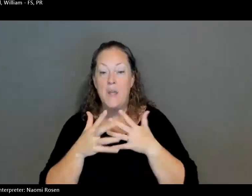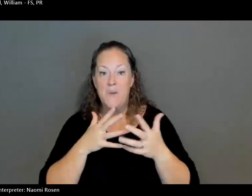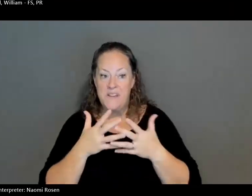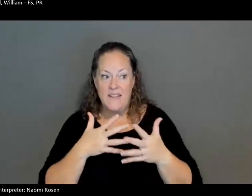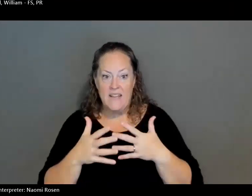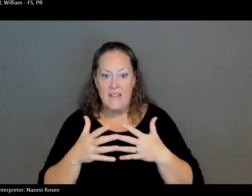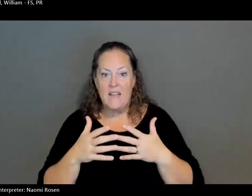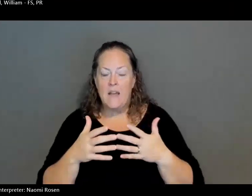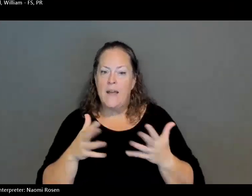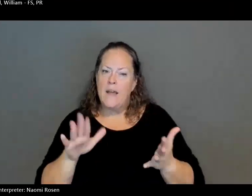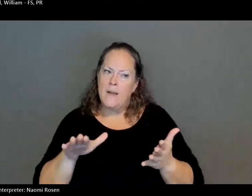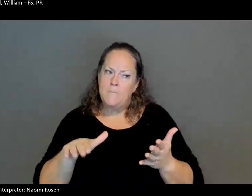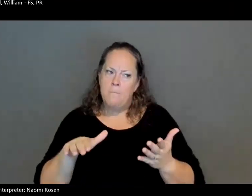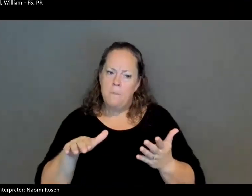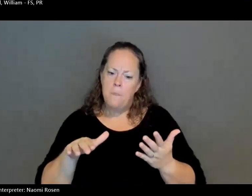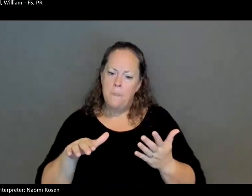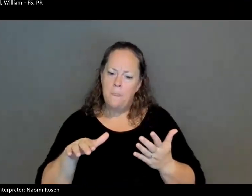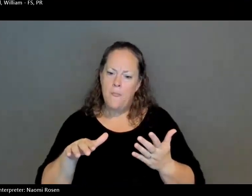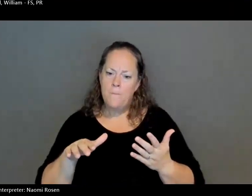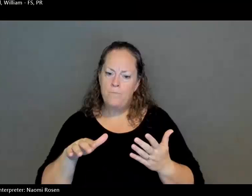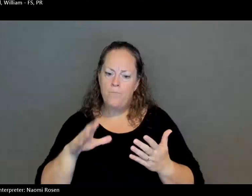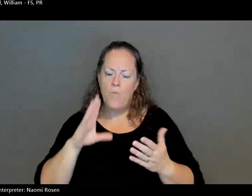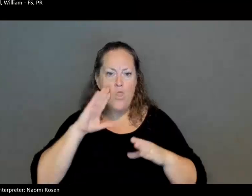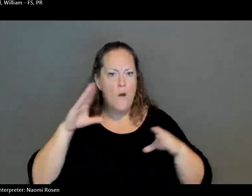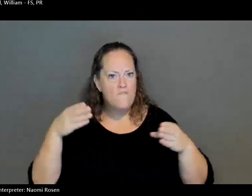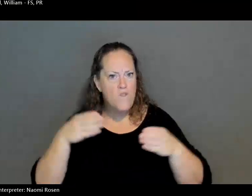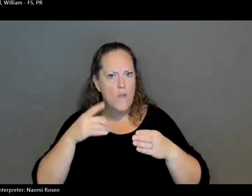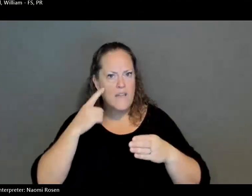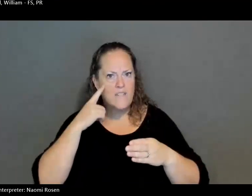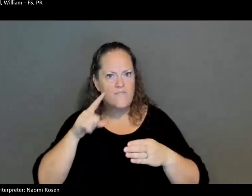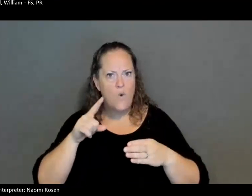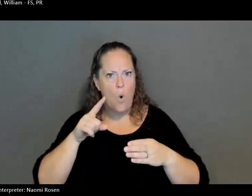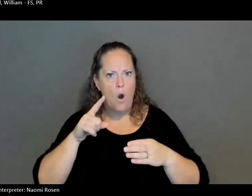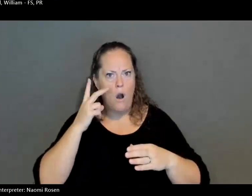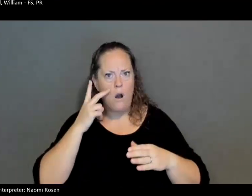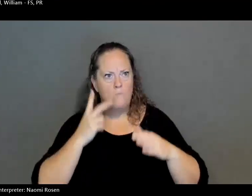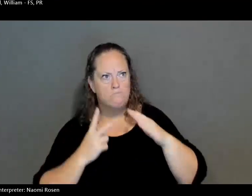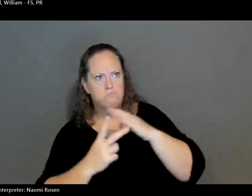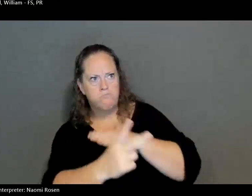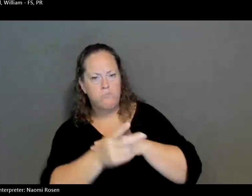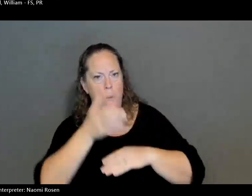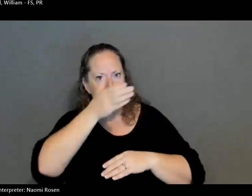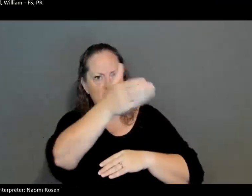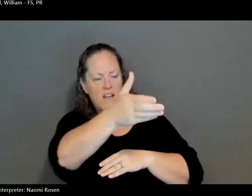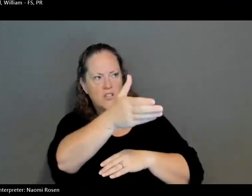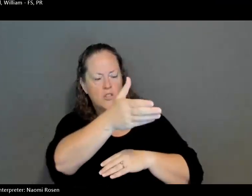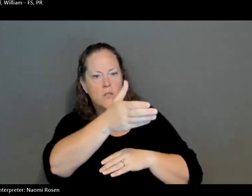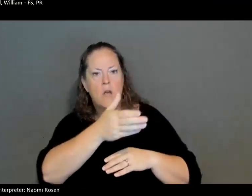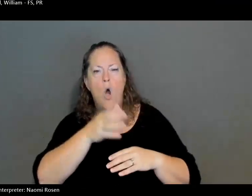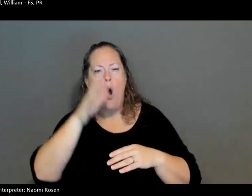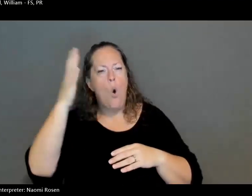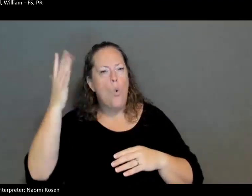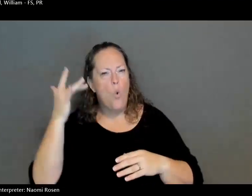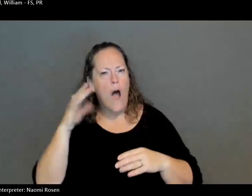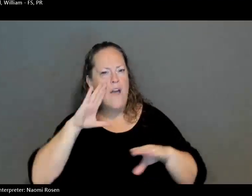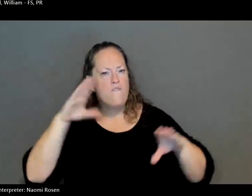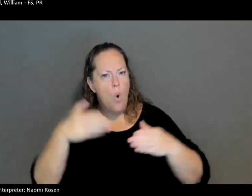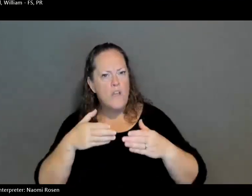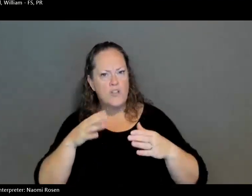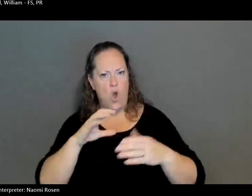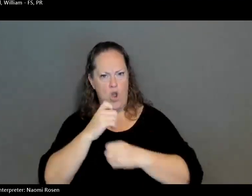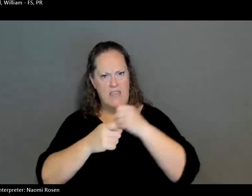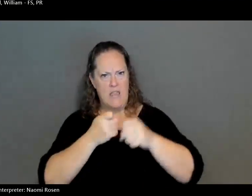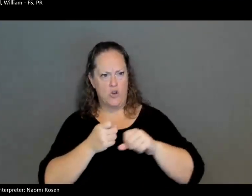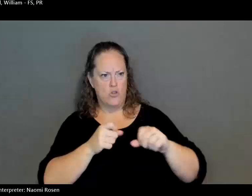is there a reason why the long-term projections were focused specifically on the period between 2041